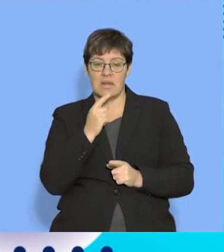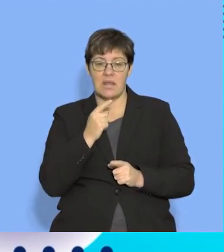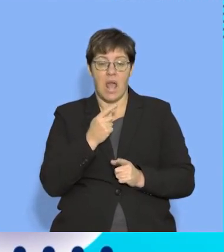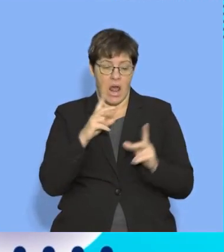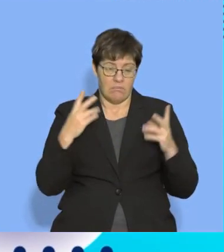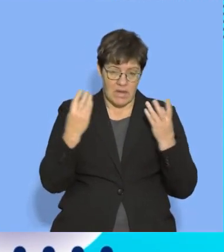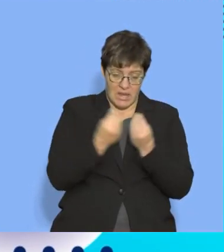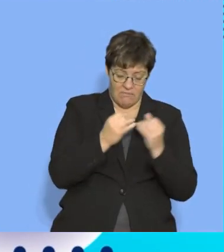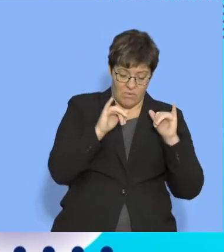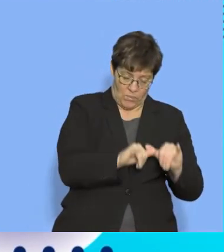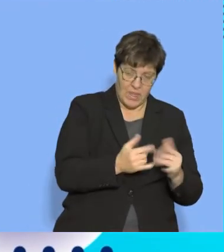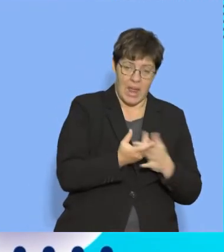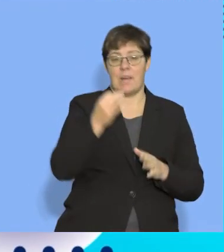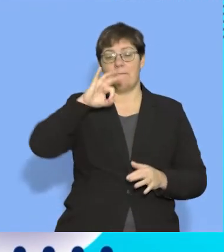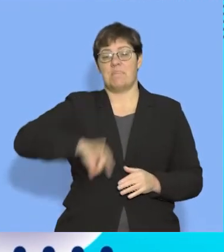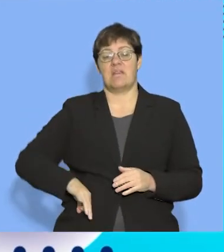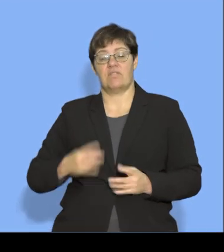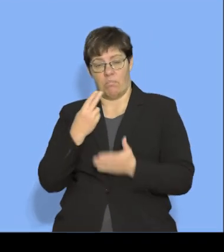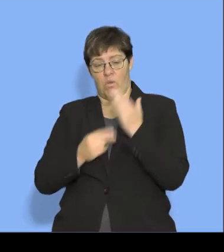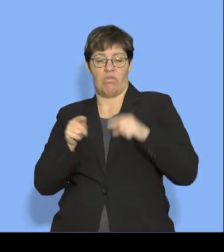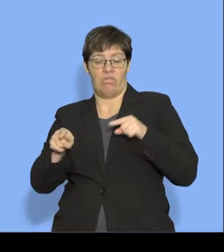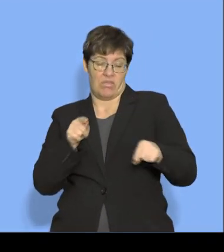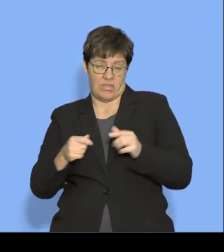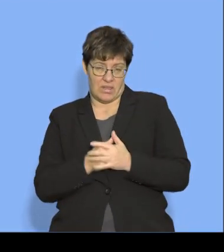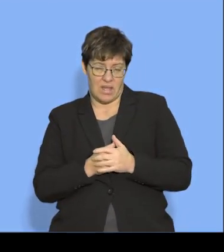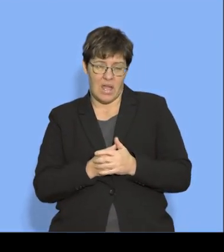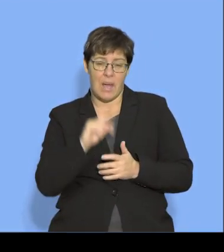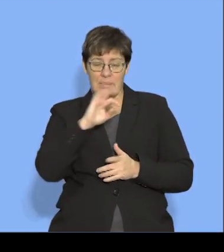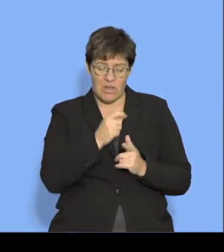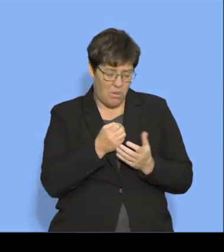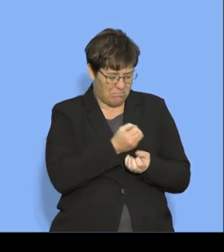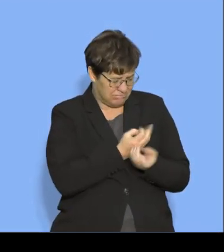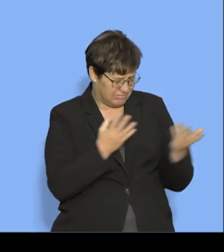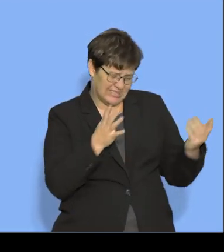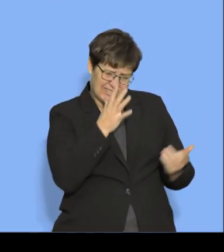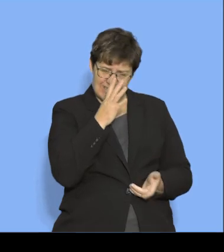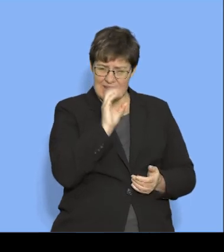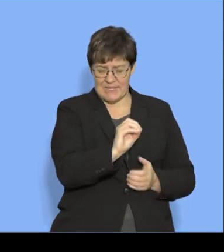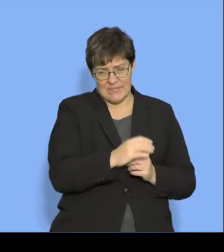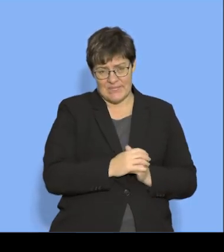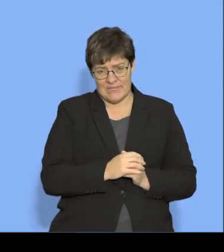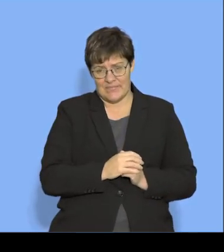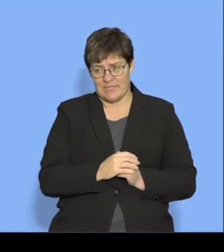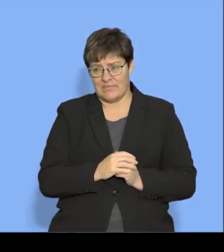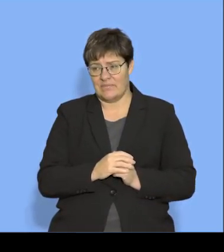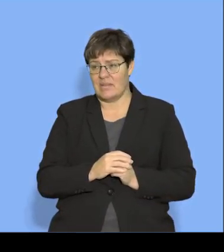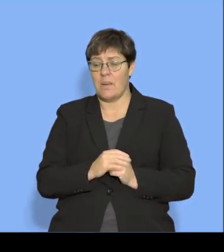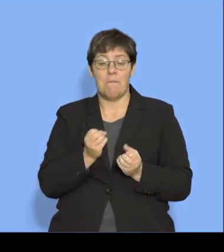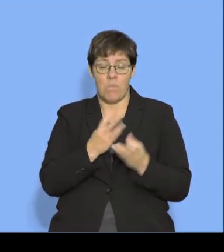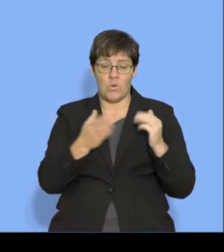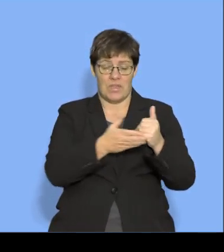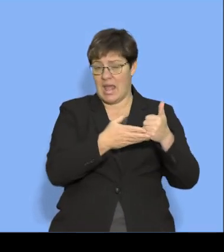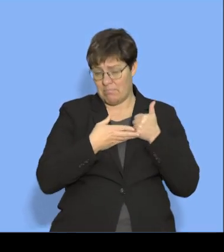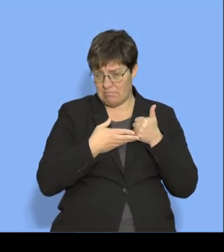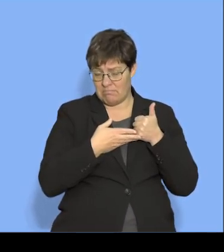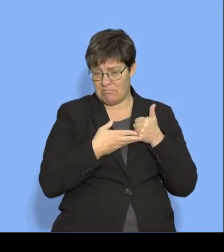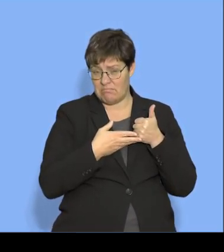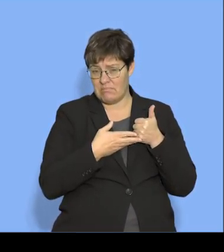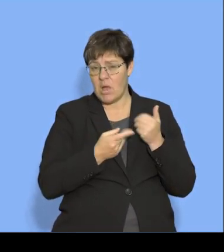and benefiting us. So we have trillions of bacteria that live in the large intestine. Most of them are